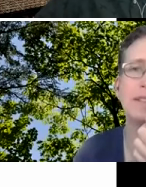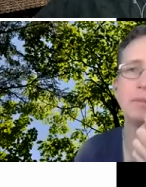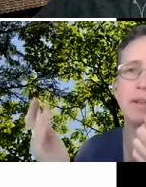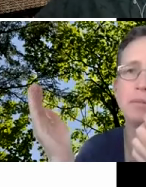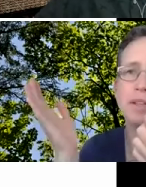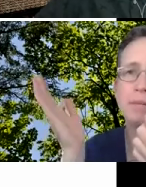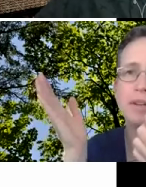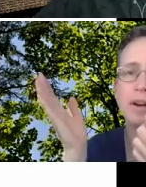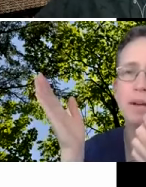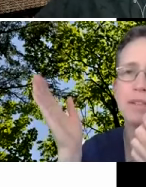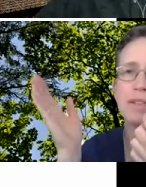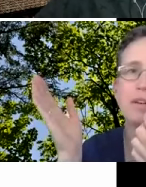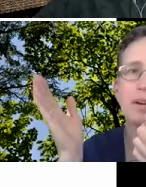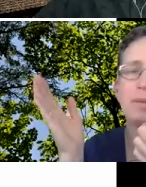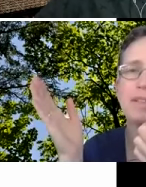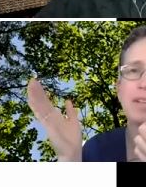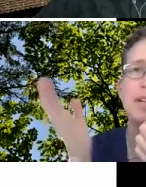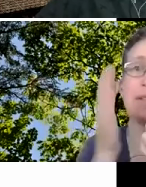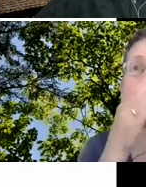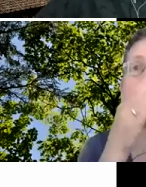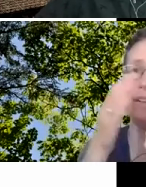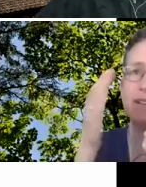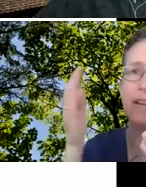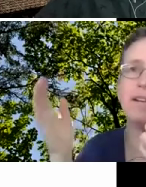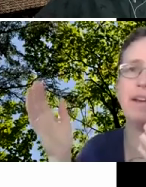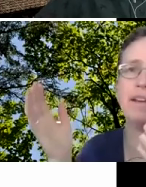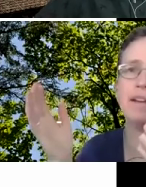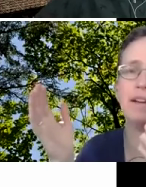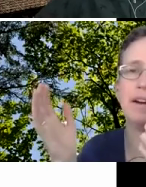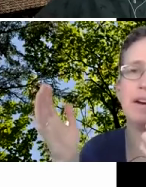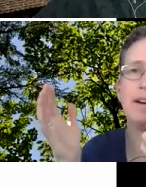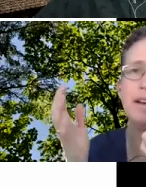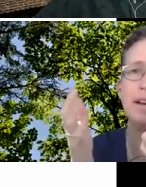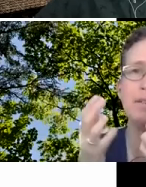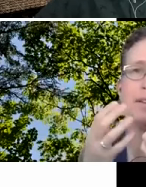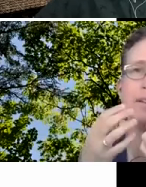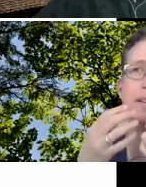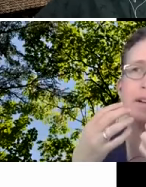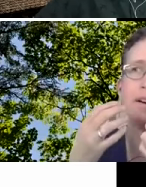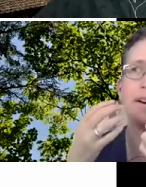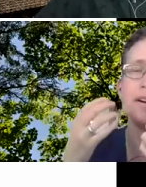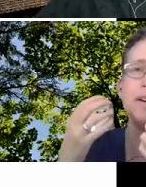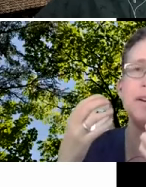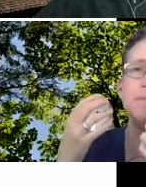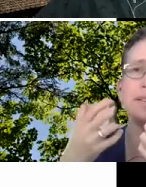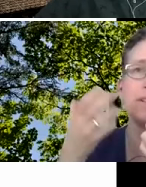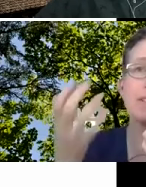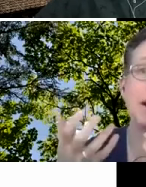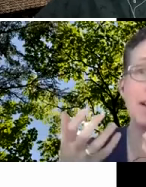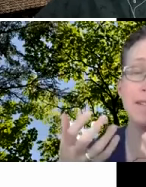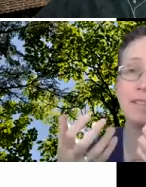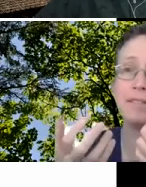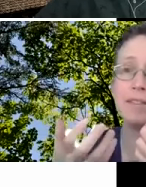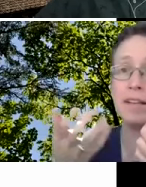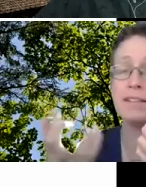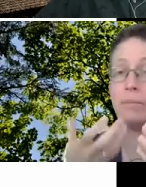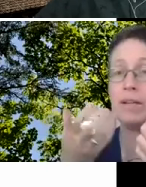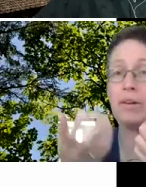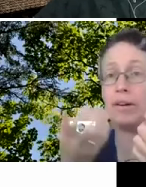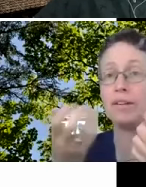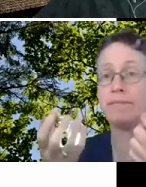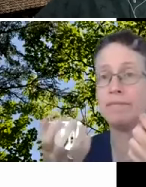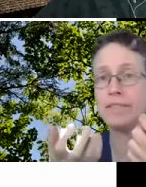things. And one thing we talk about is urbanization as a gradient, and that and there are many different sizes of things